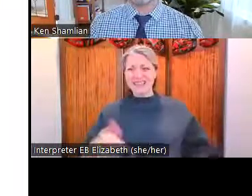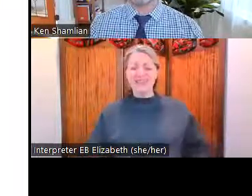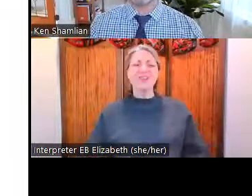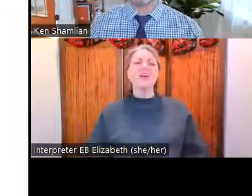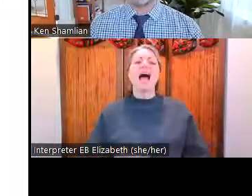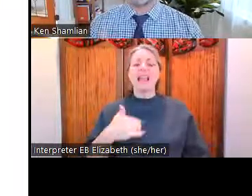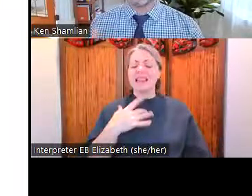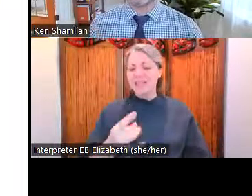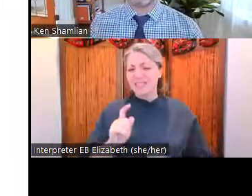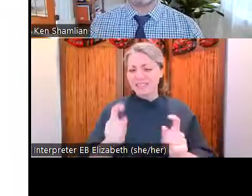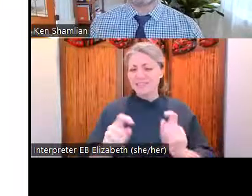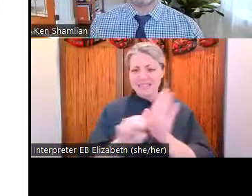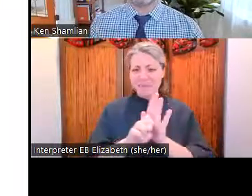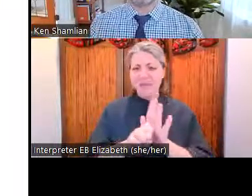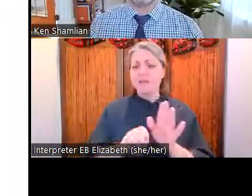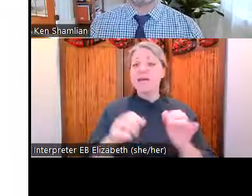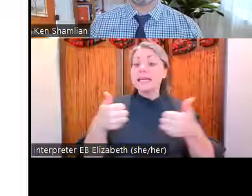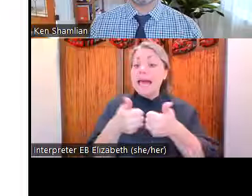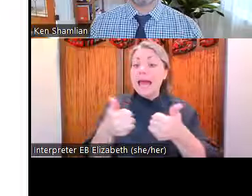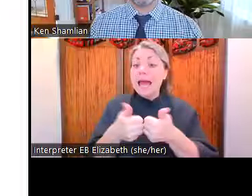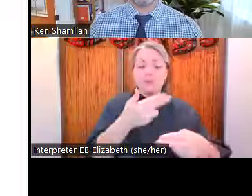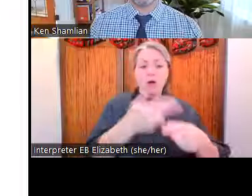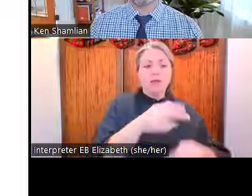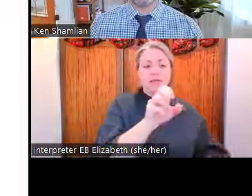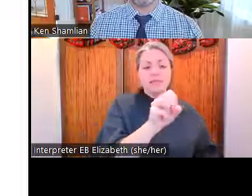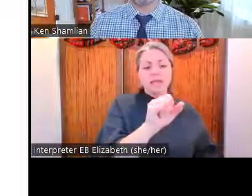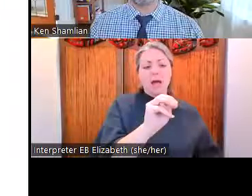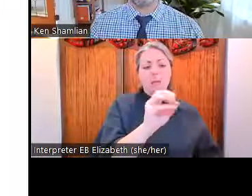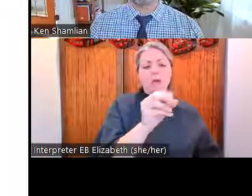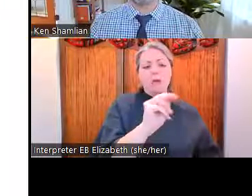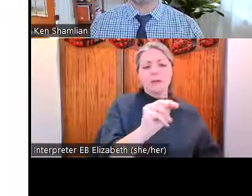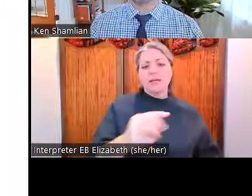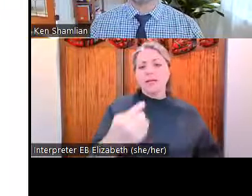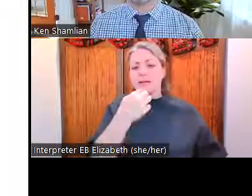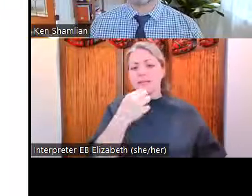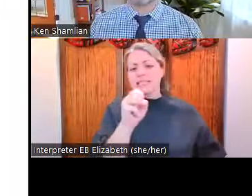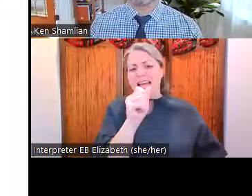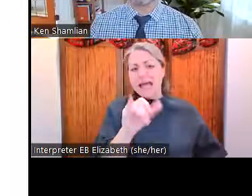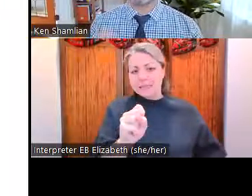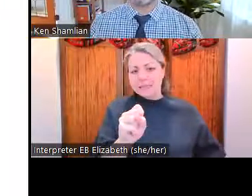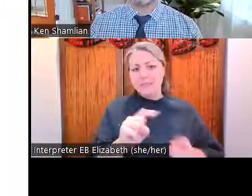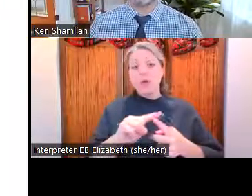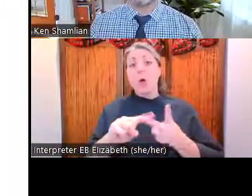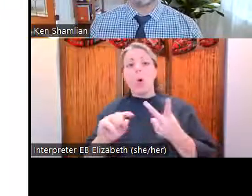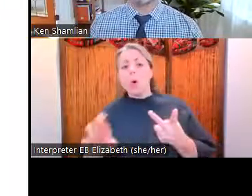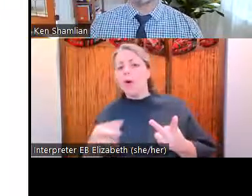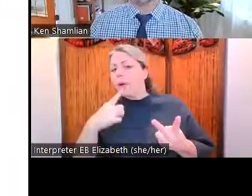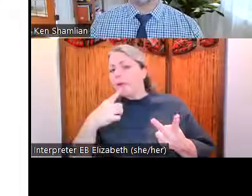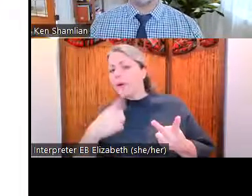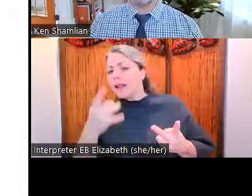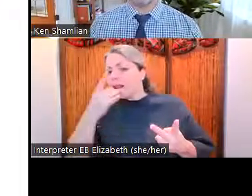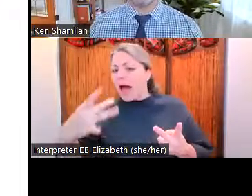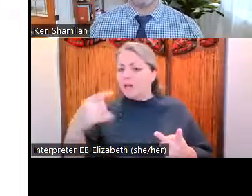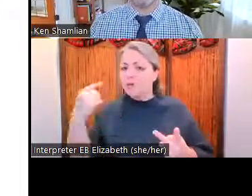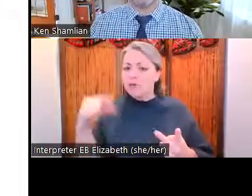Simon Says and red light, green light, for kind of like helping kids learn through play of listening to the rules, paying attention,